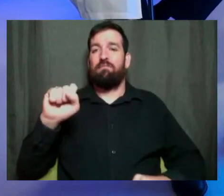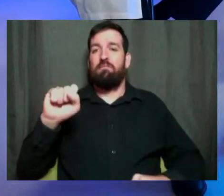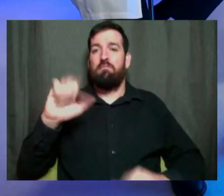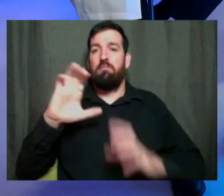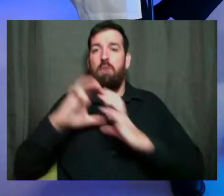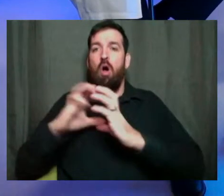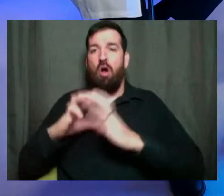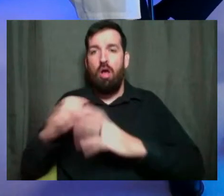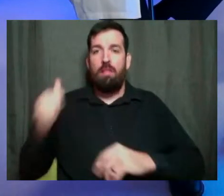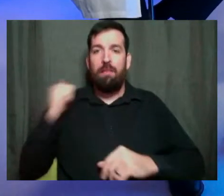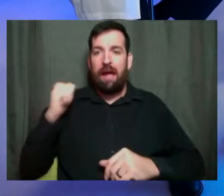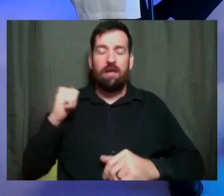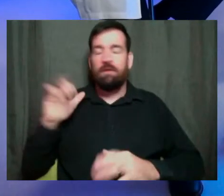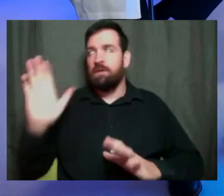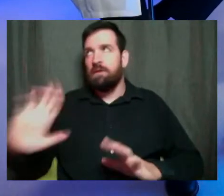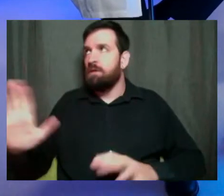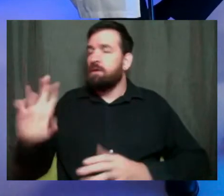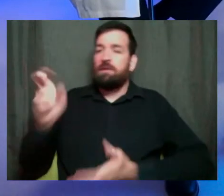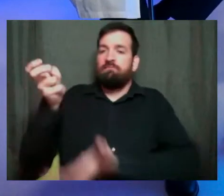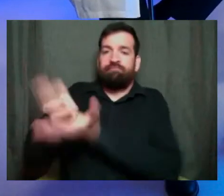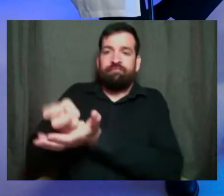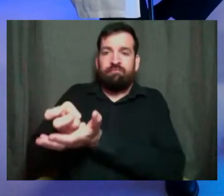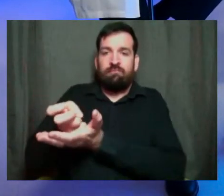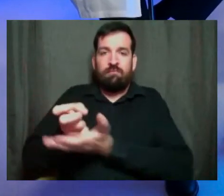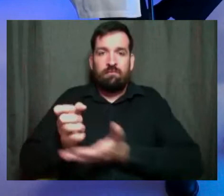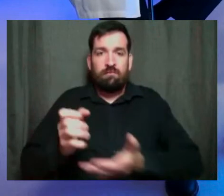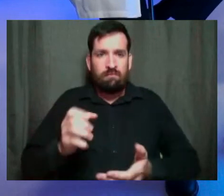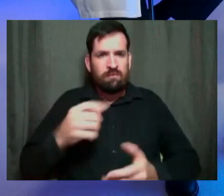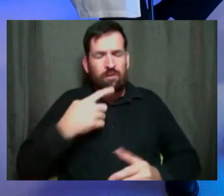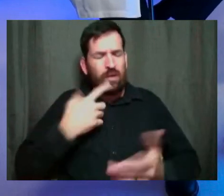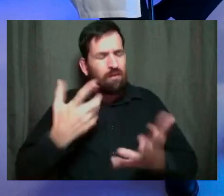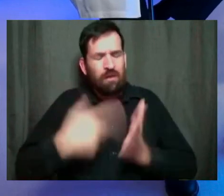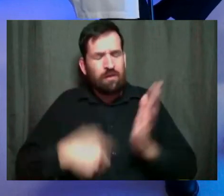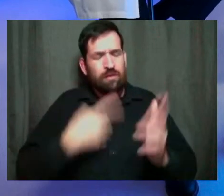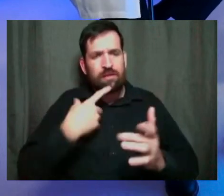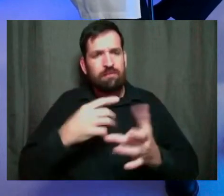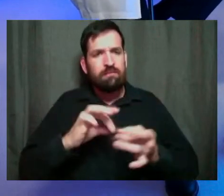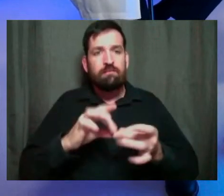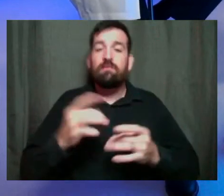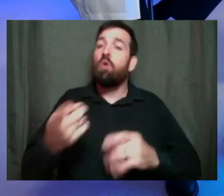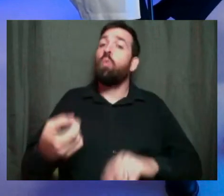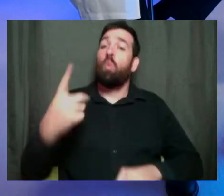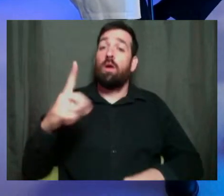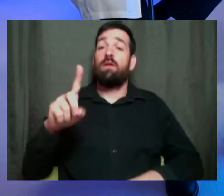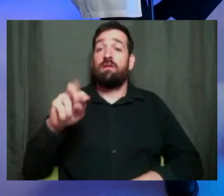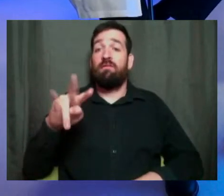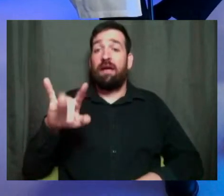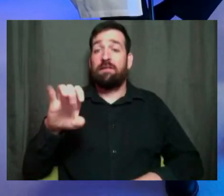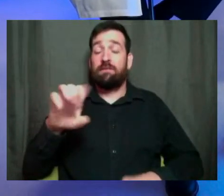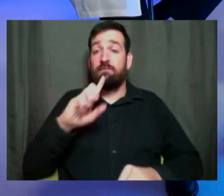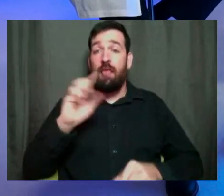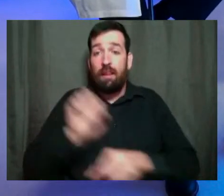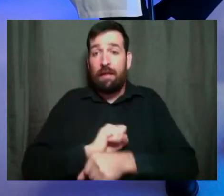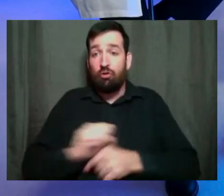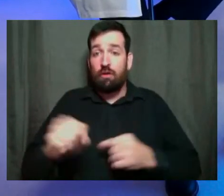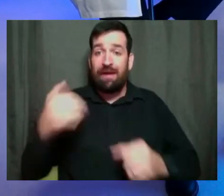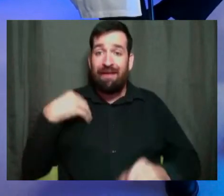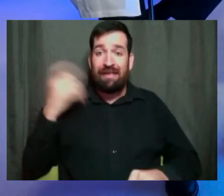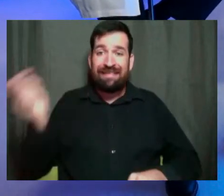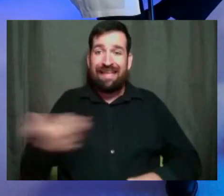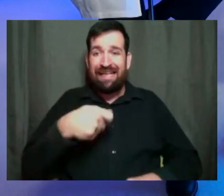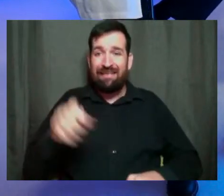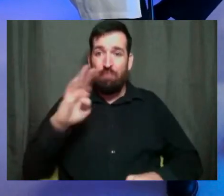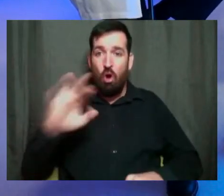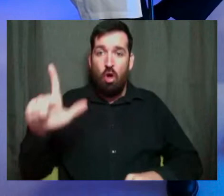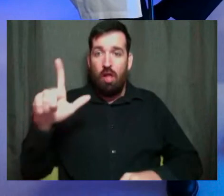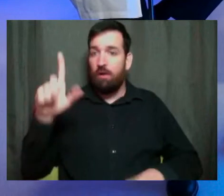like, get on your side. Yeah. And if I don't have my CPAP What'd you say, on. tennis ball? What'd you say? One of the devices is a tennis ball. We actually literally have a tennis ball. Yeah, we so put you in a can't t-shirt, turn back so you over. can't turn on I